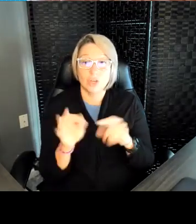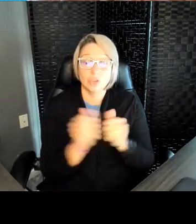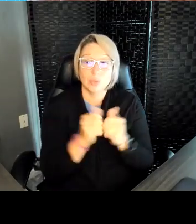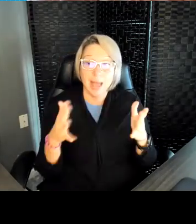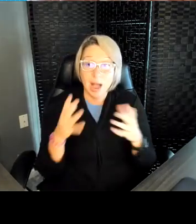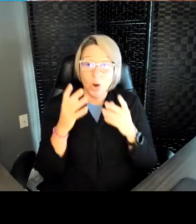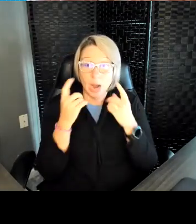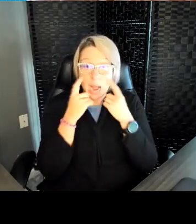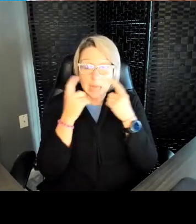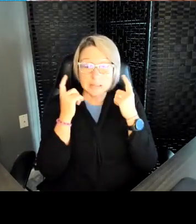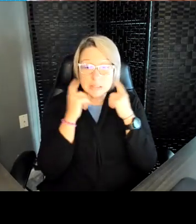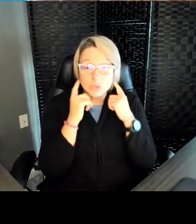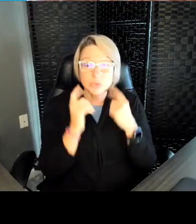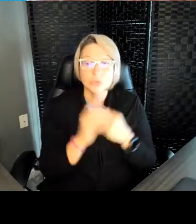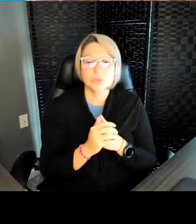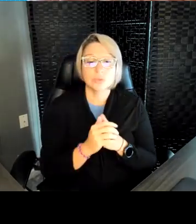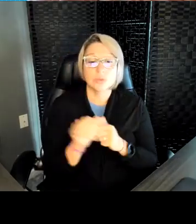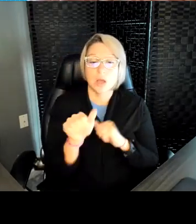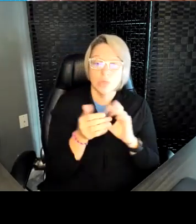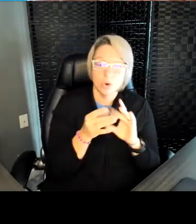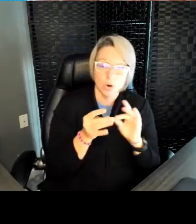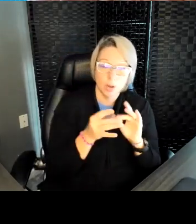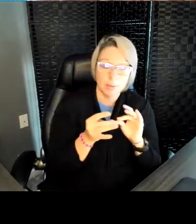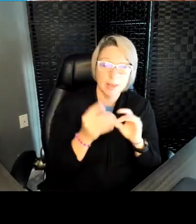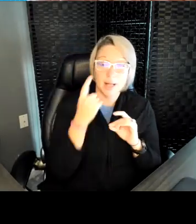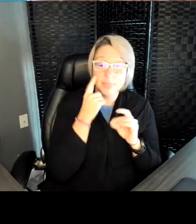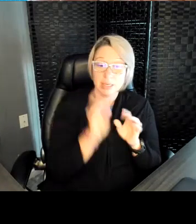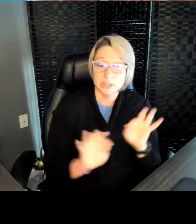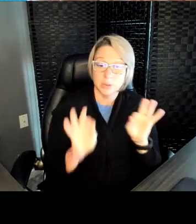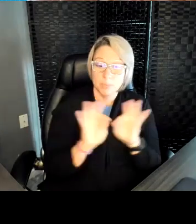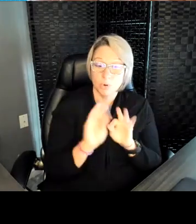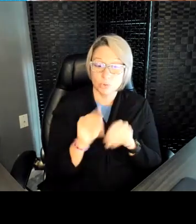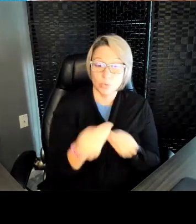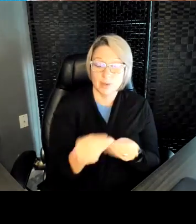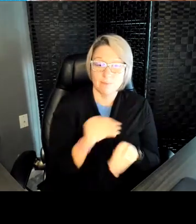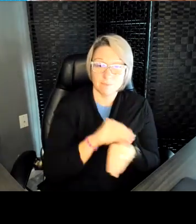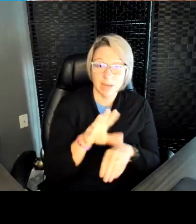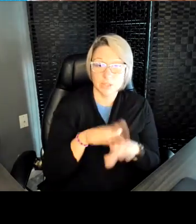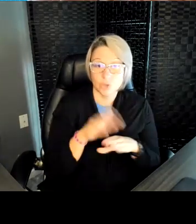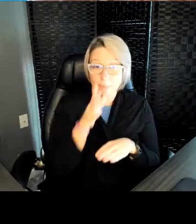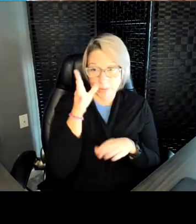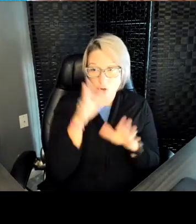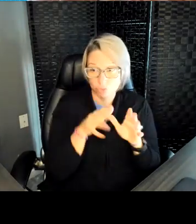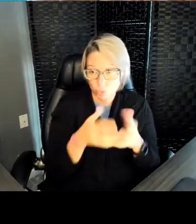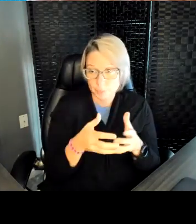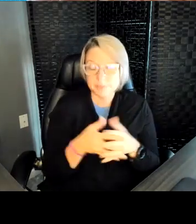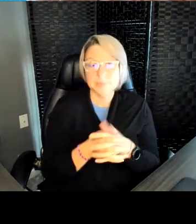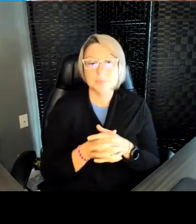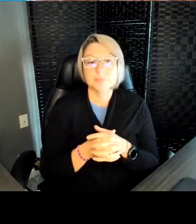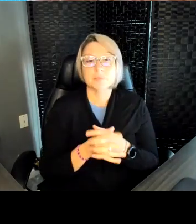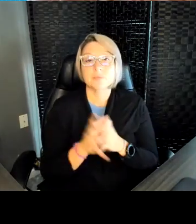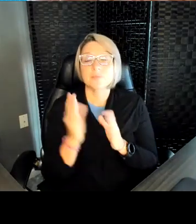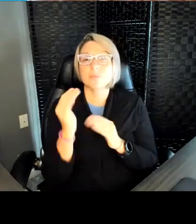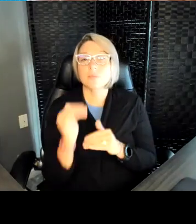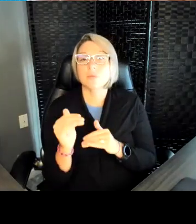Yep. Another comment, I think it would be important to give advice on parent groups. The next one